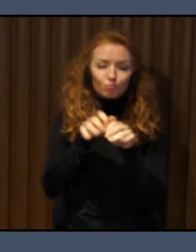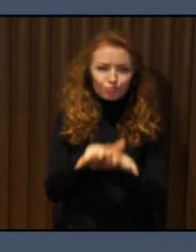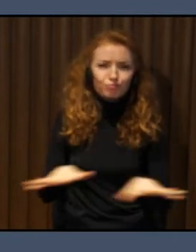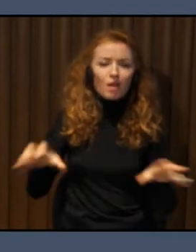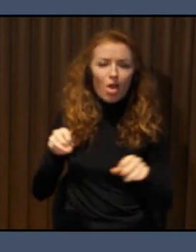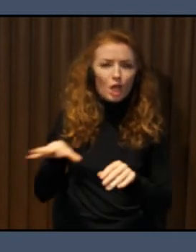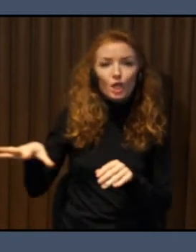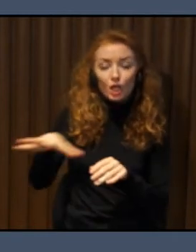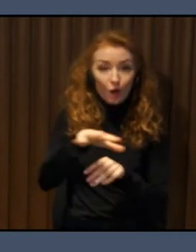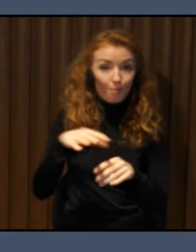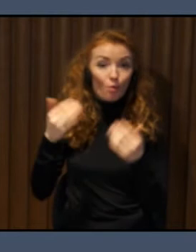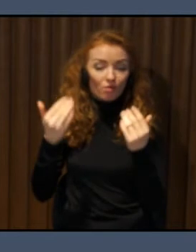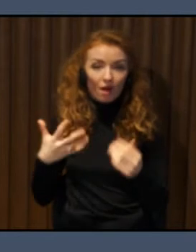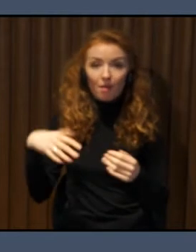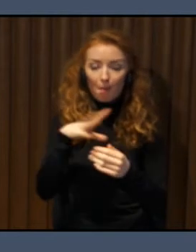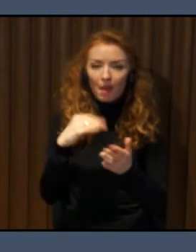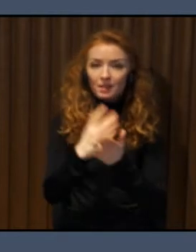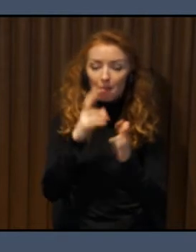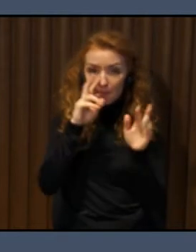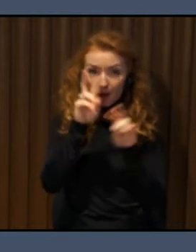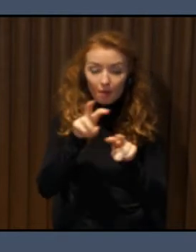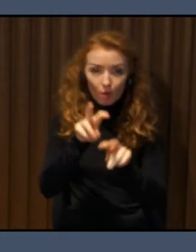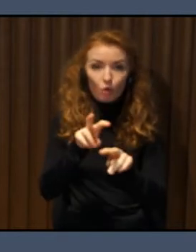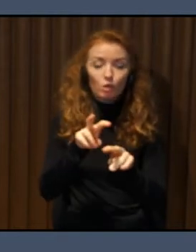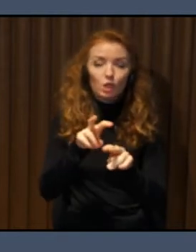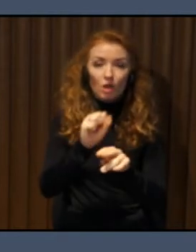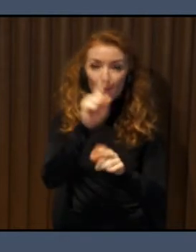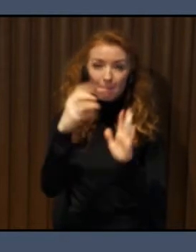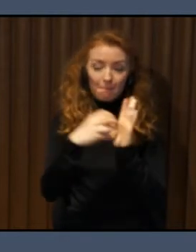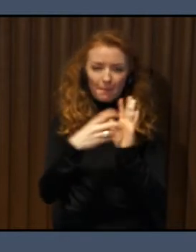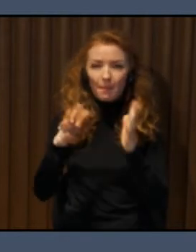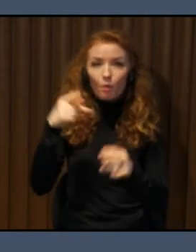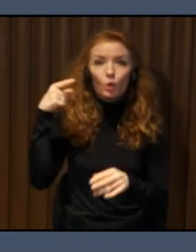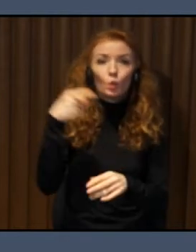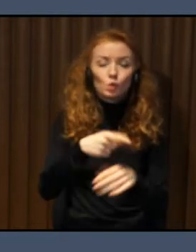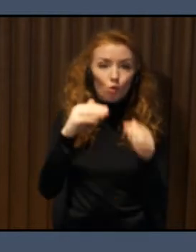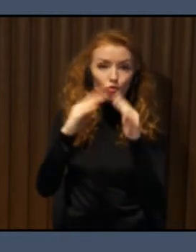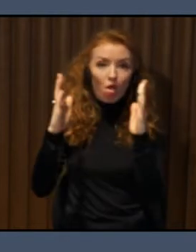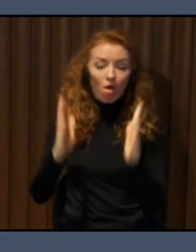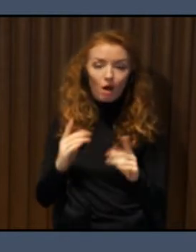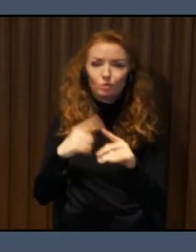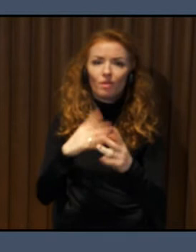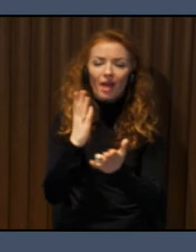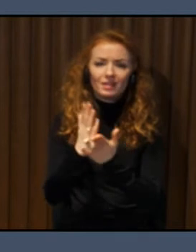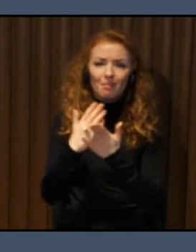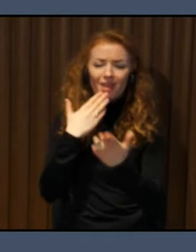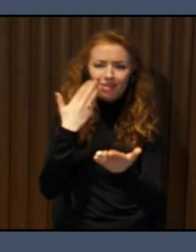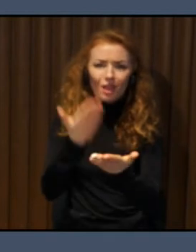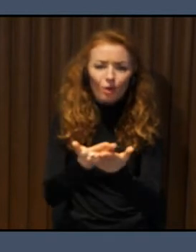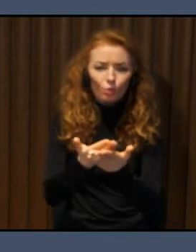1,000 buildings, made remediation plans, and told them exactly what needs to be done to be an inclusive space.